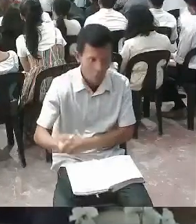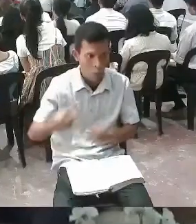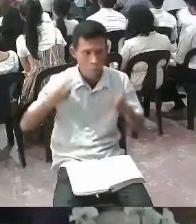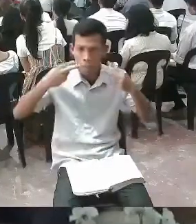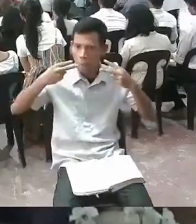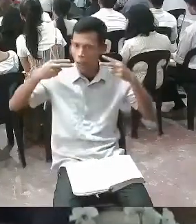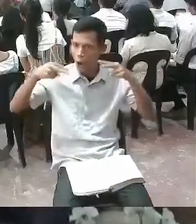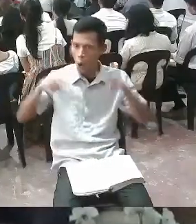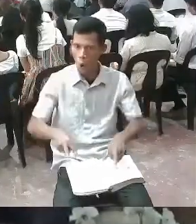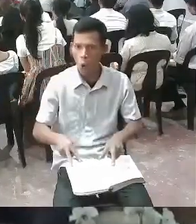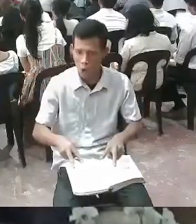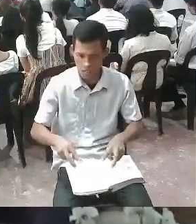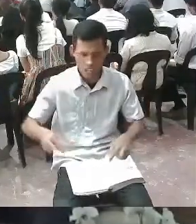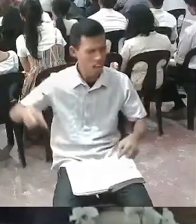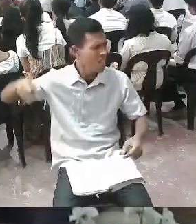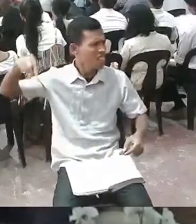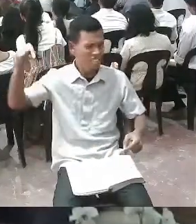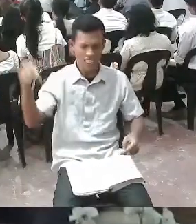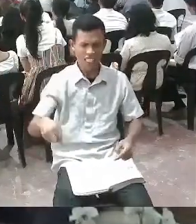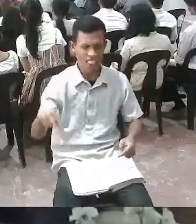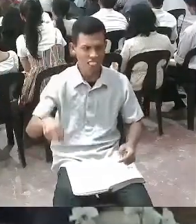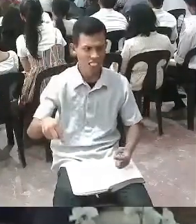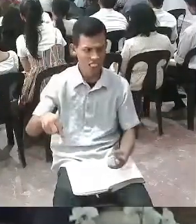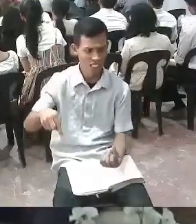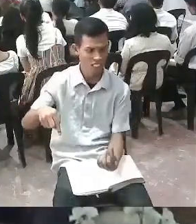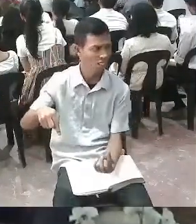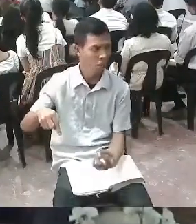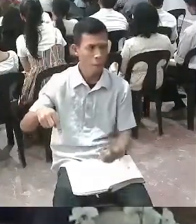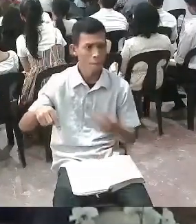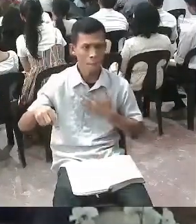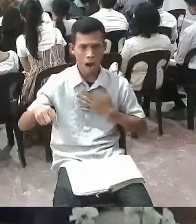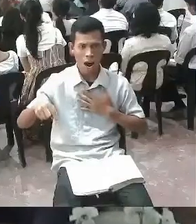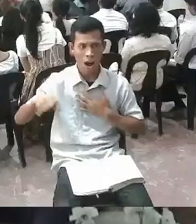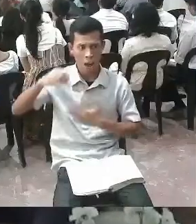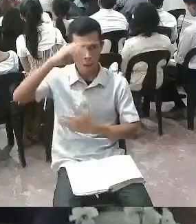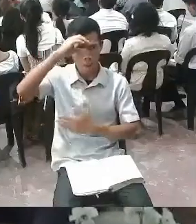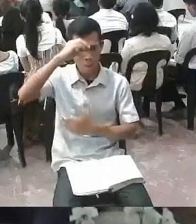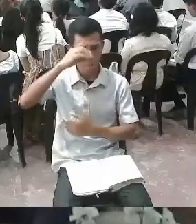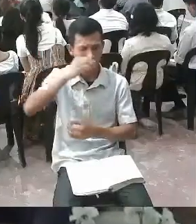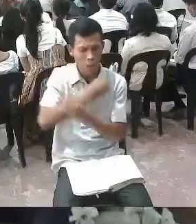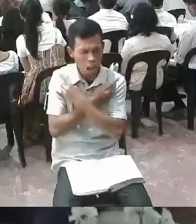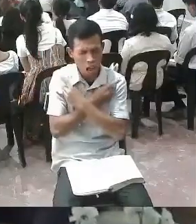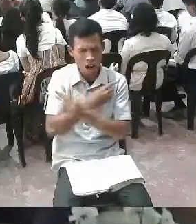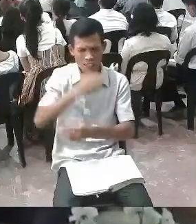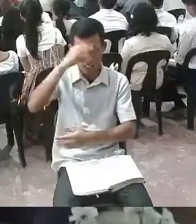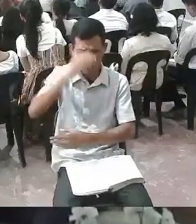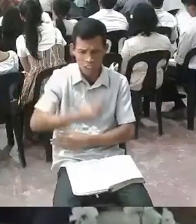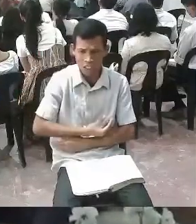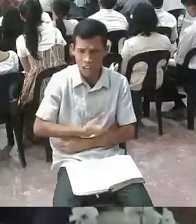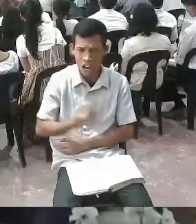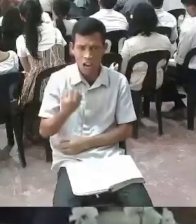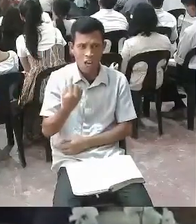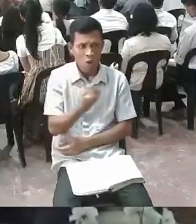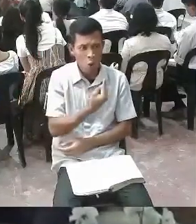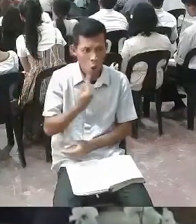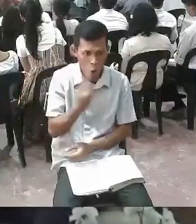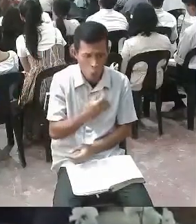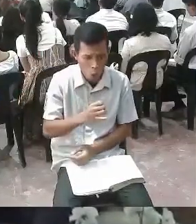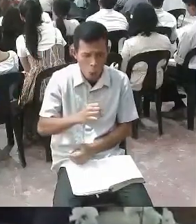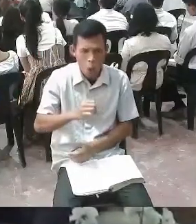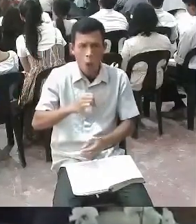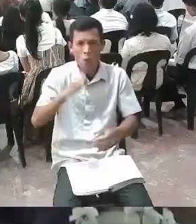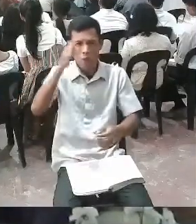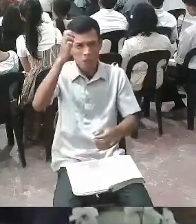Behold, this is my beloved Son, in whom